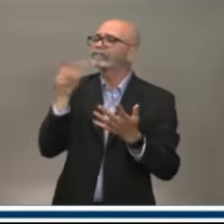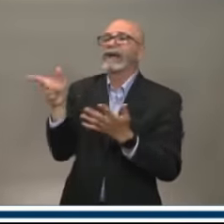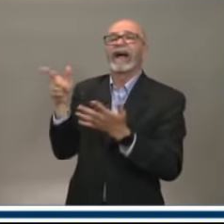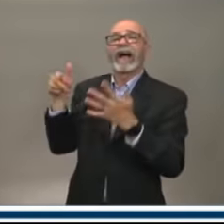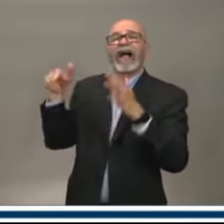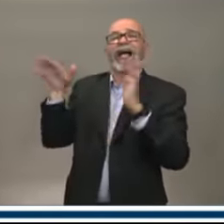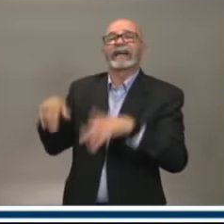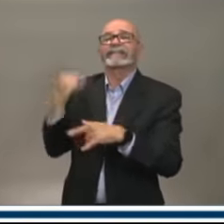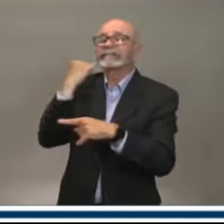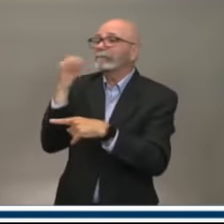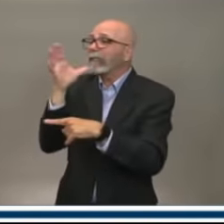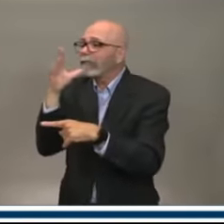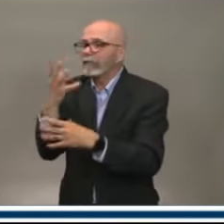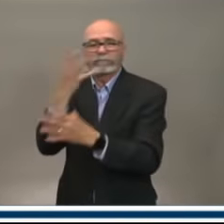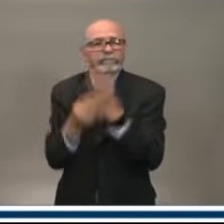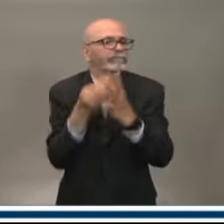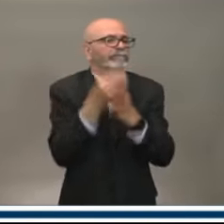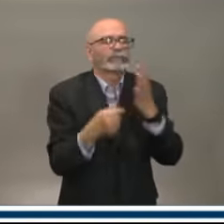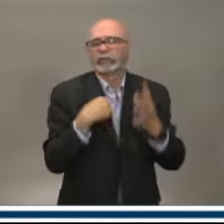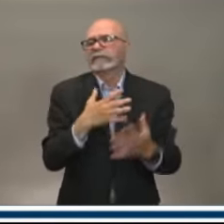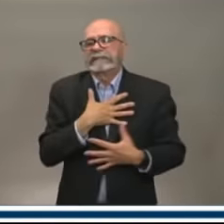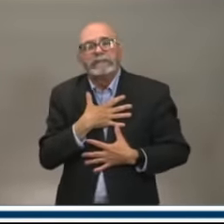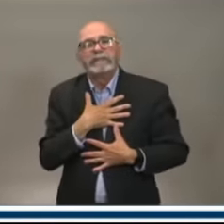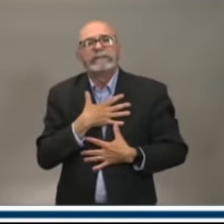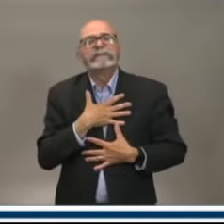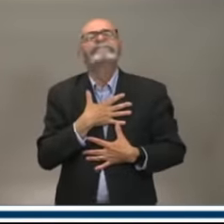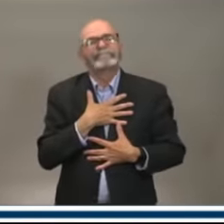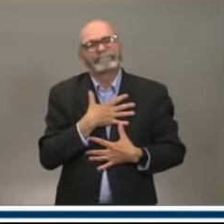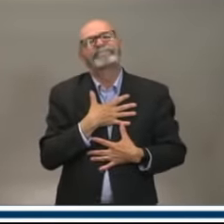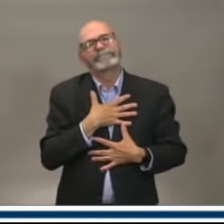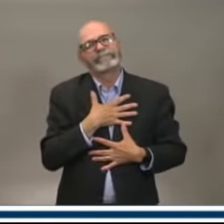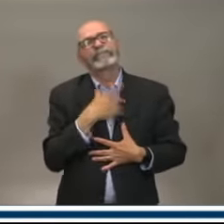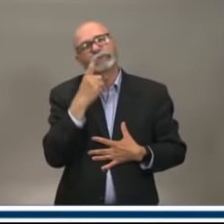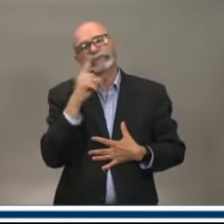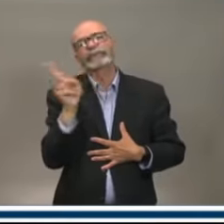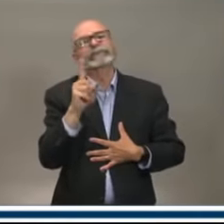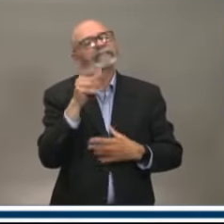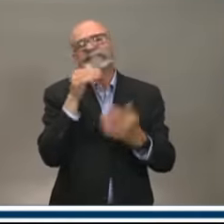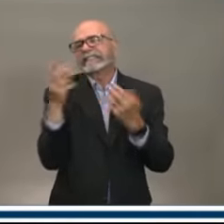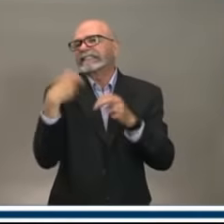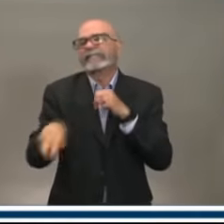in a mothering role from COVID-19 or any of the other recent tragic events.